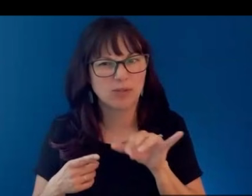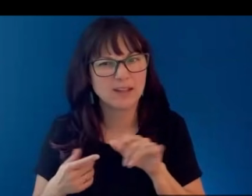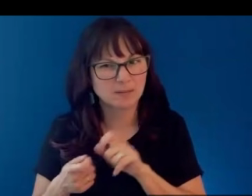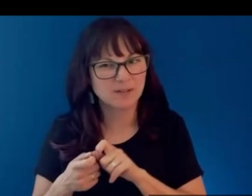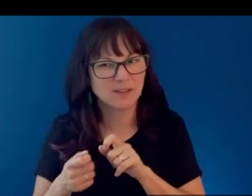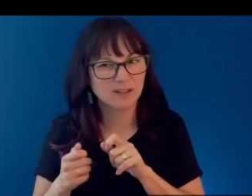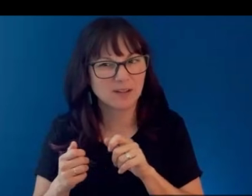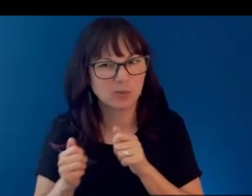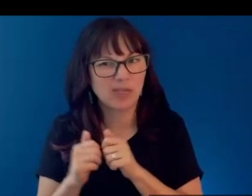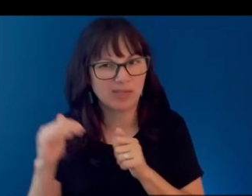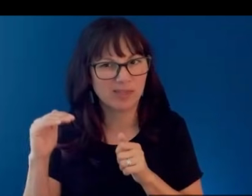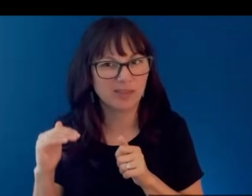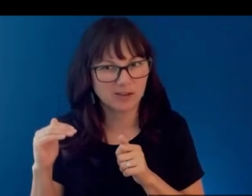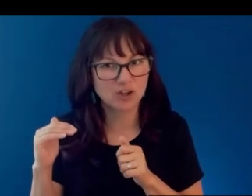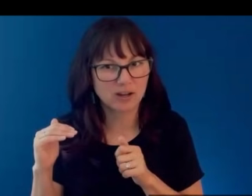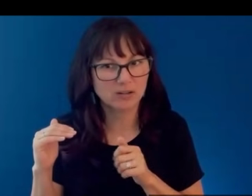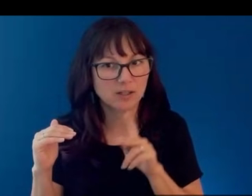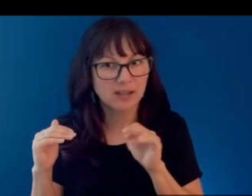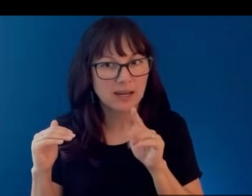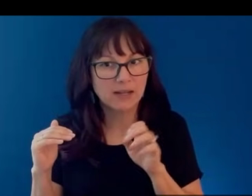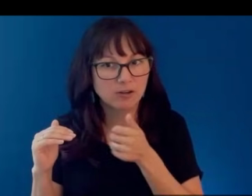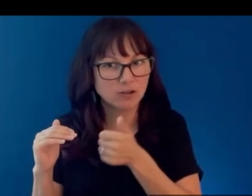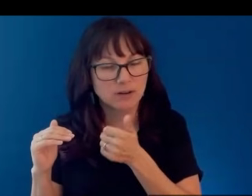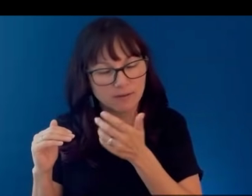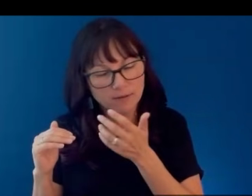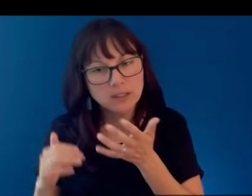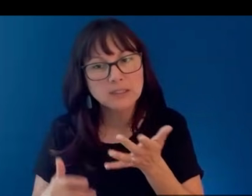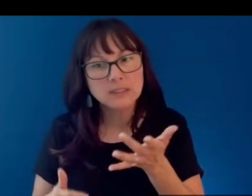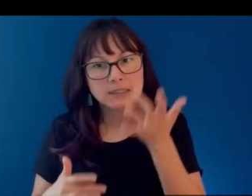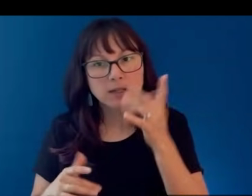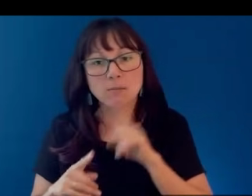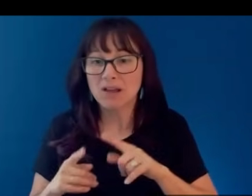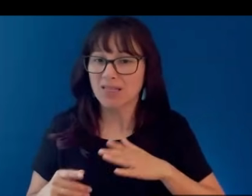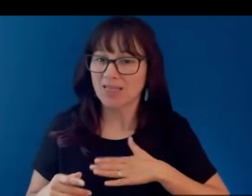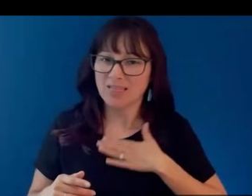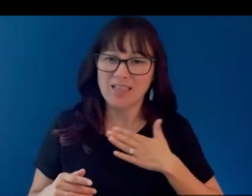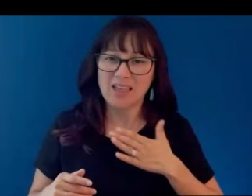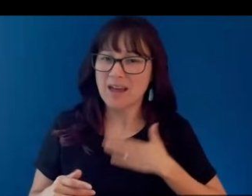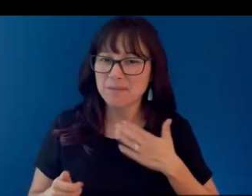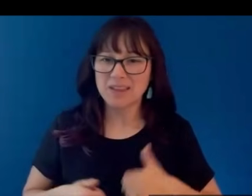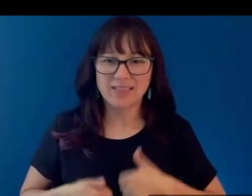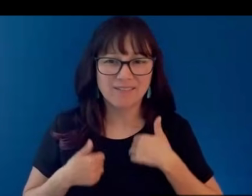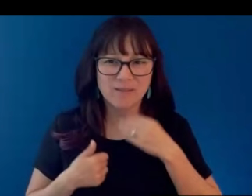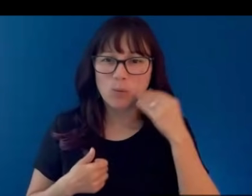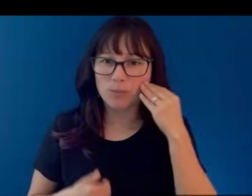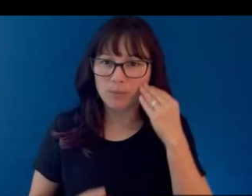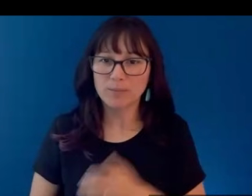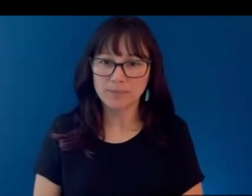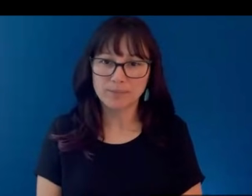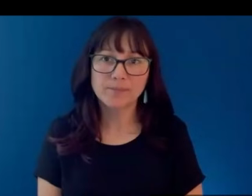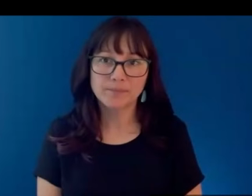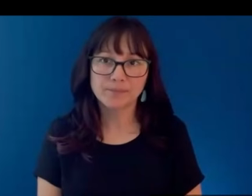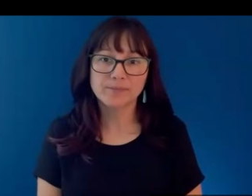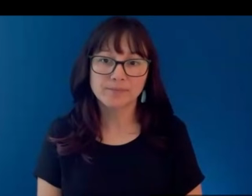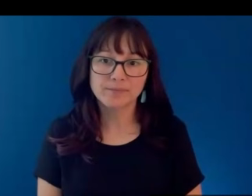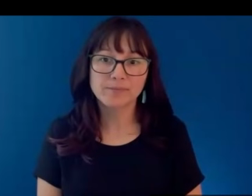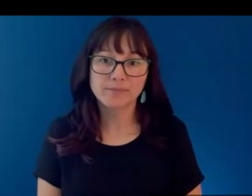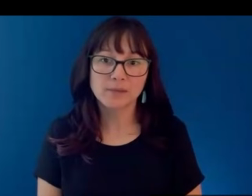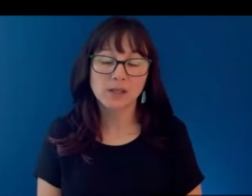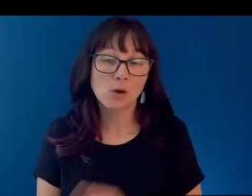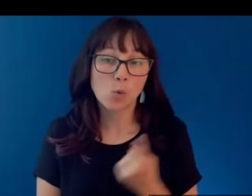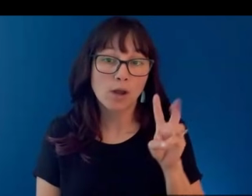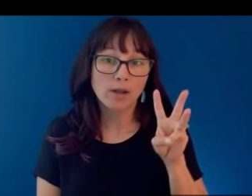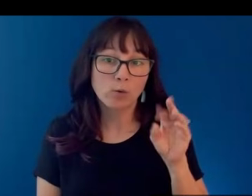kid. Katie was very ill, but living happily at home. There was a waiver that